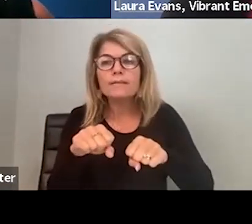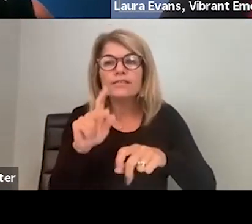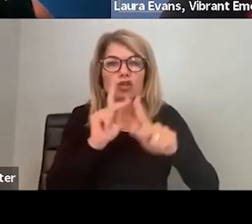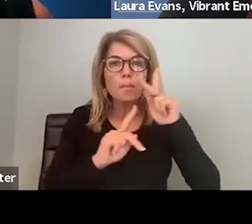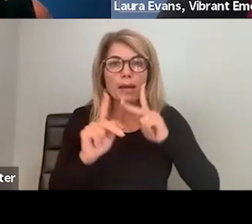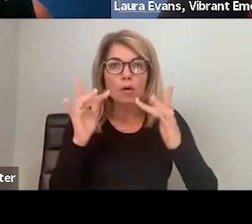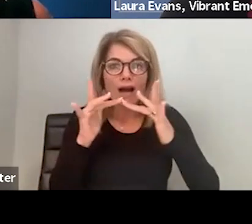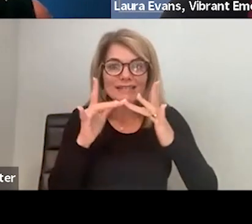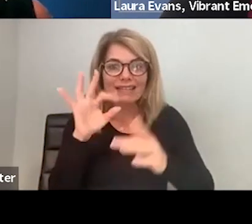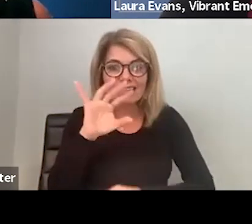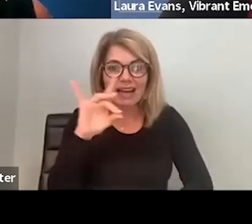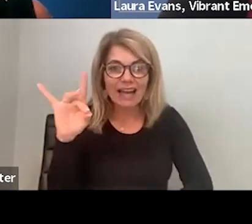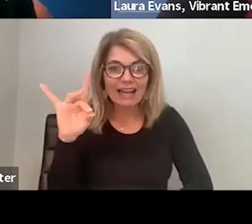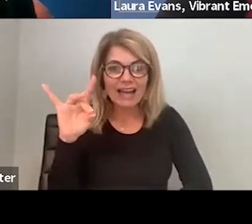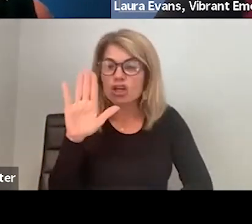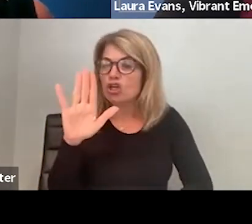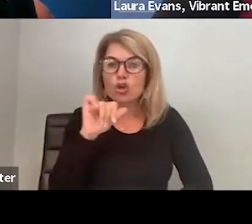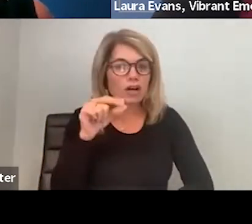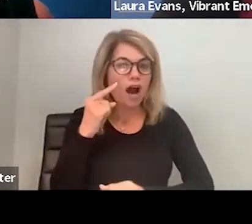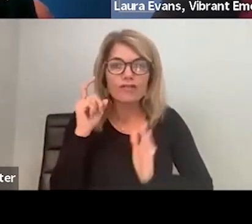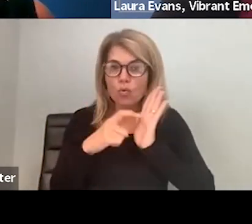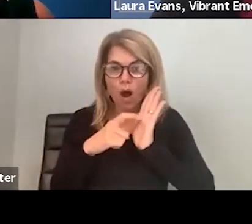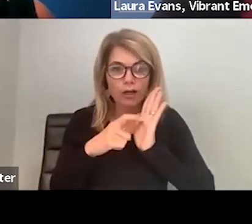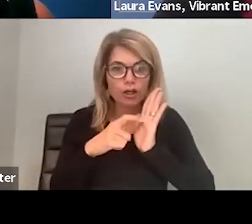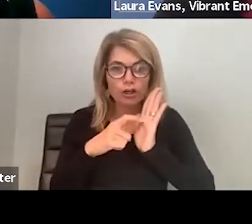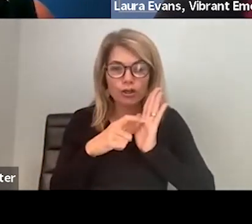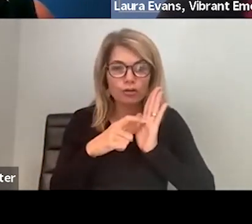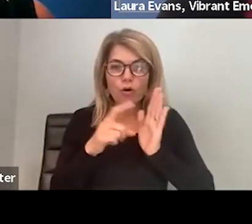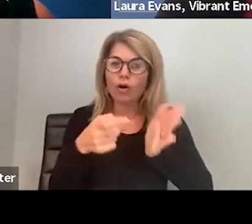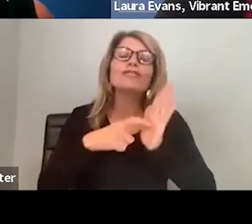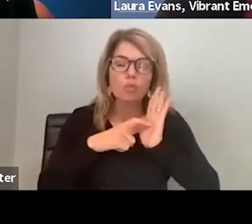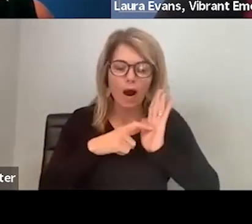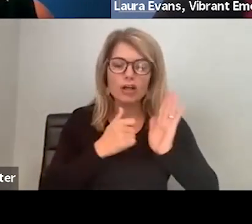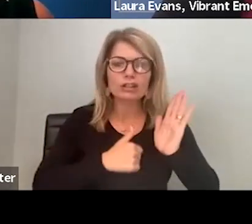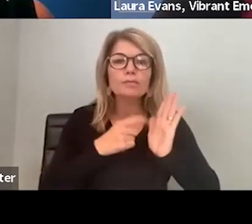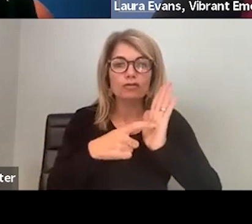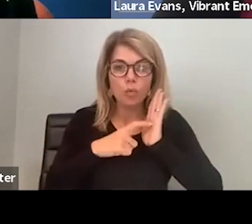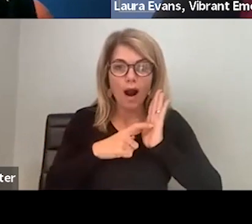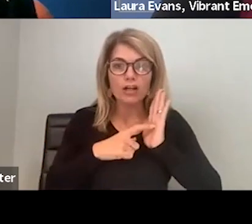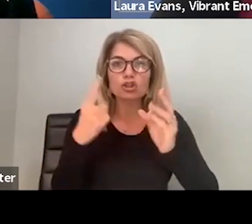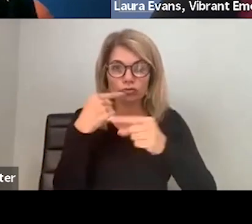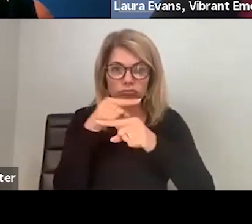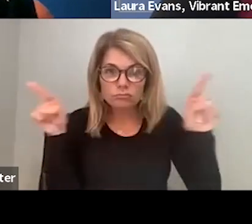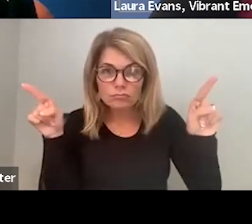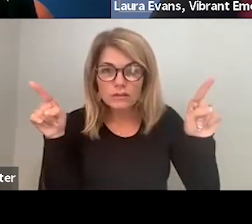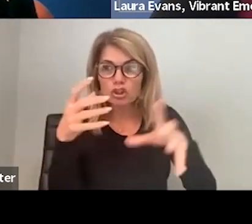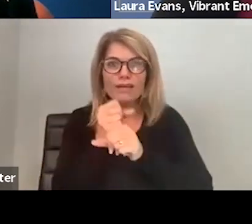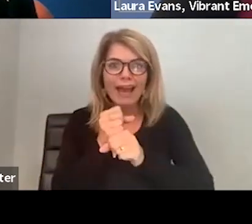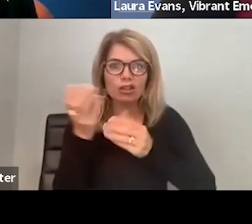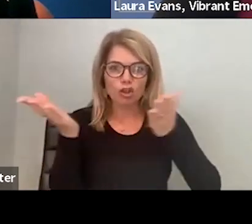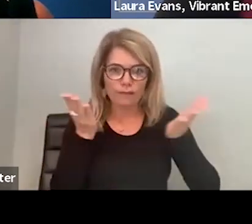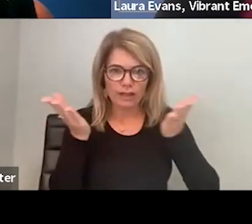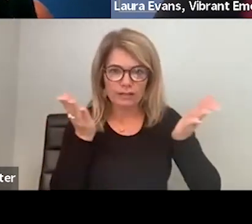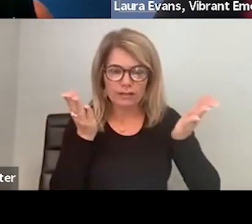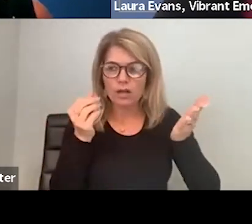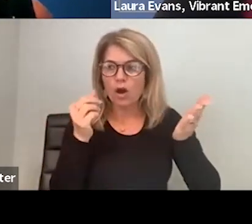contacting 988, again, you are not required to share anything about yourself or your loved one in order to receive that service or have